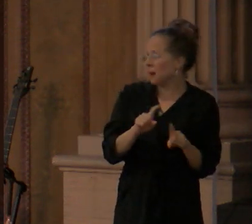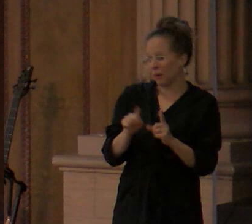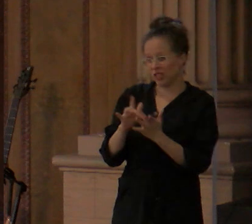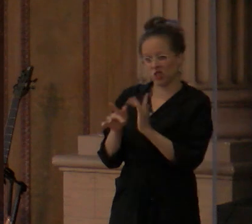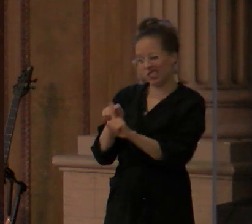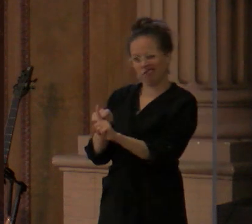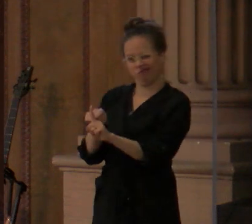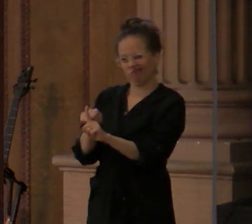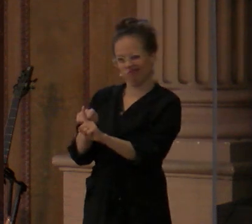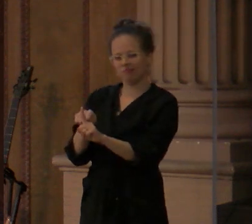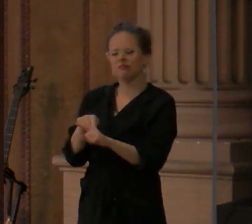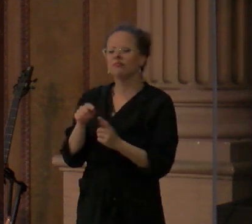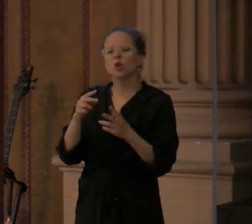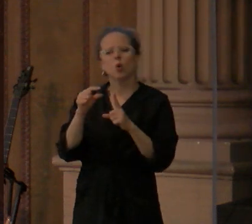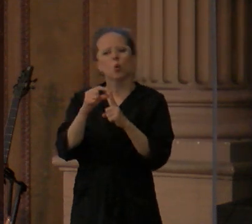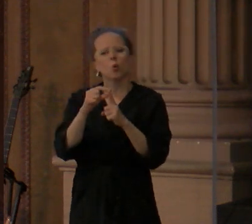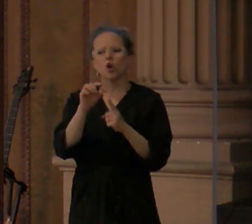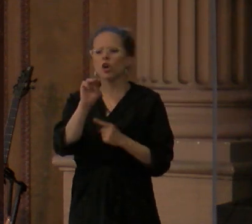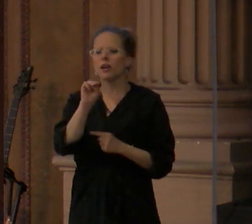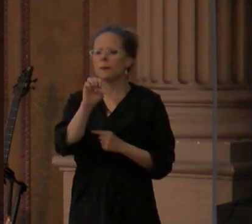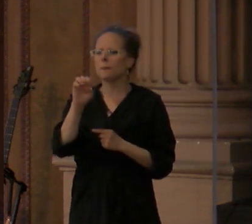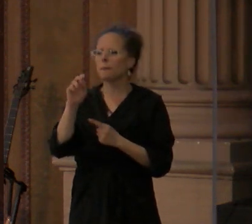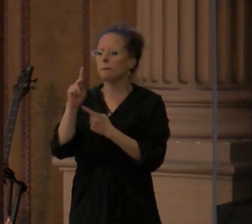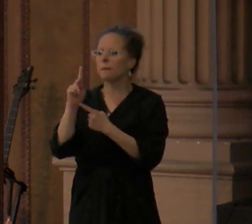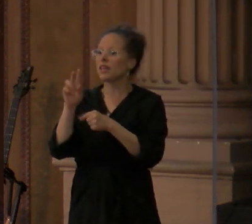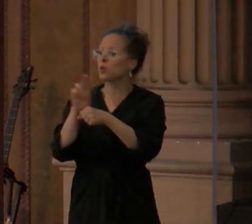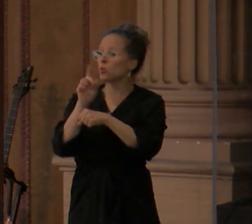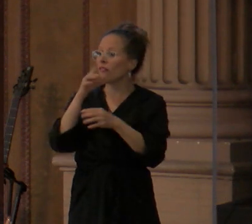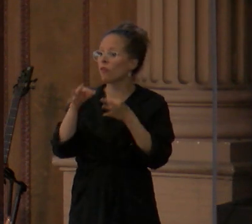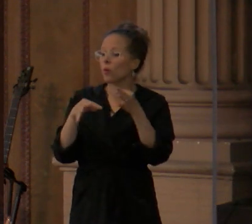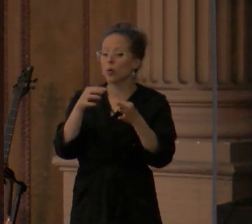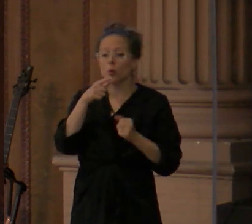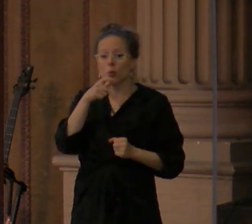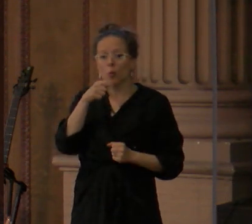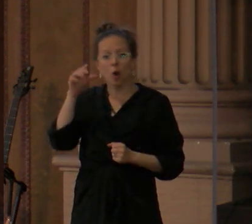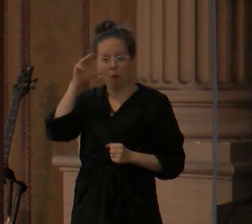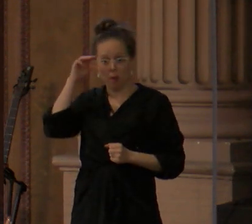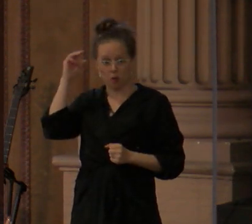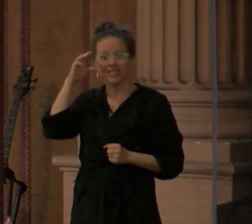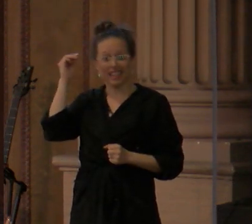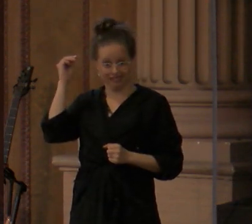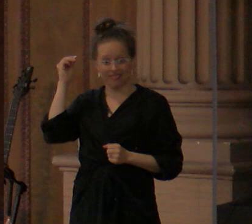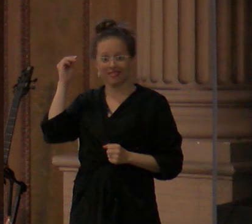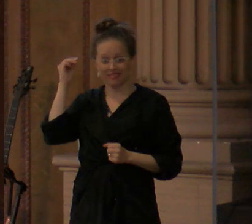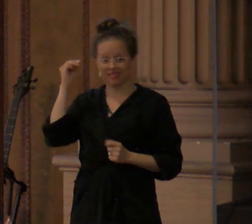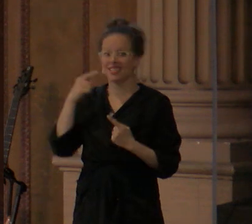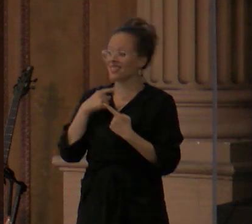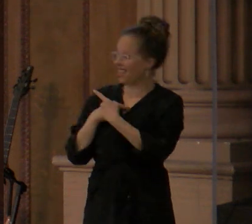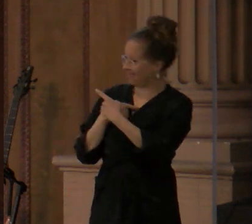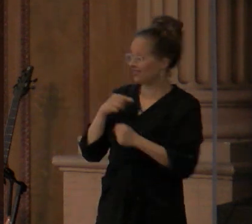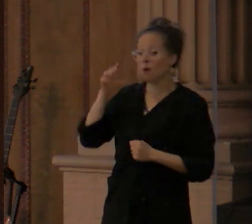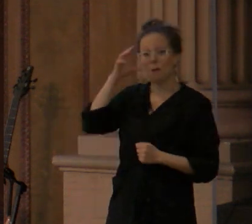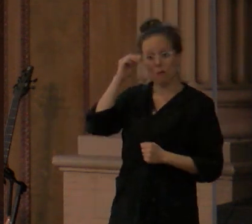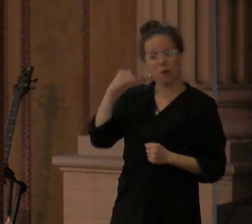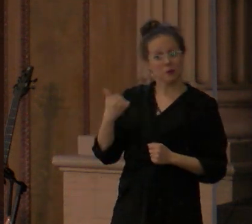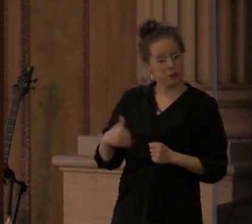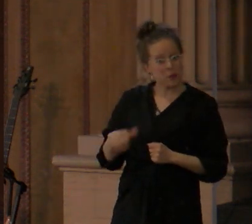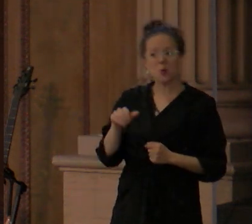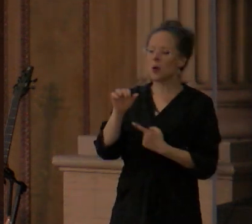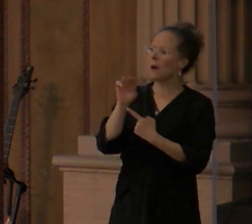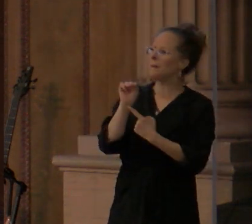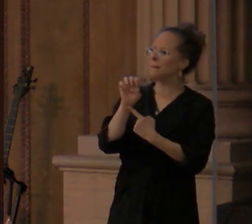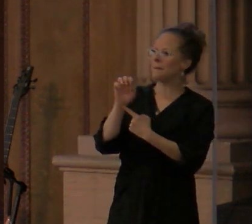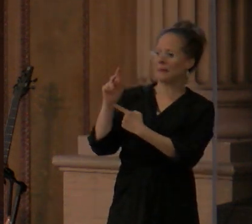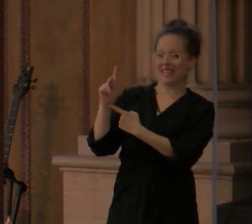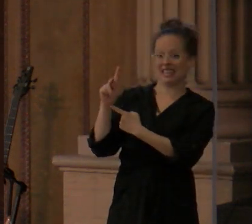This word meekness is used in the Old Testament to describe Moses. Numbers 12, 3, it says, Now the man Moses was very meek, more than all people who were on